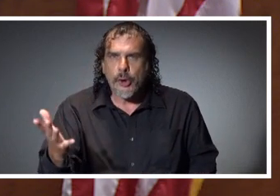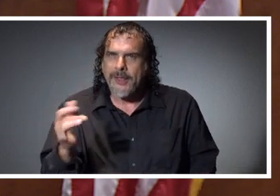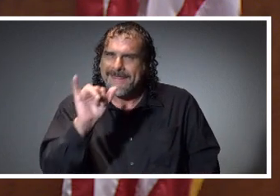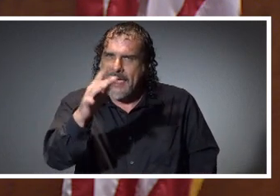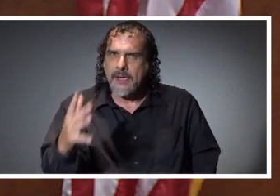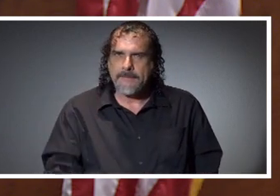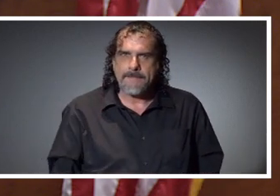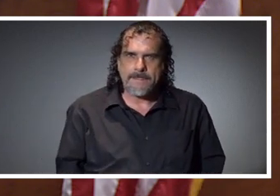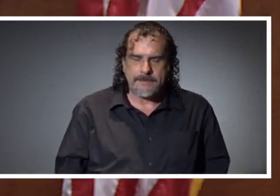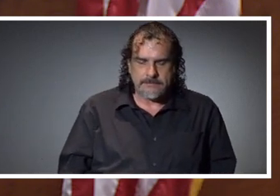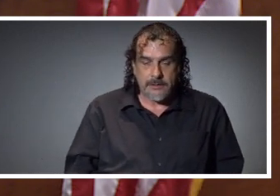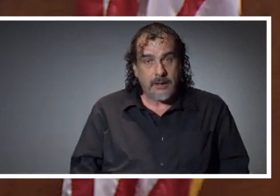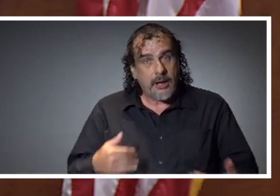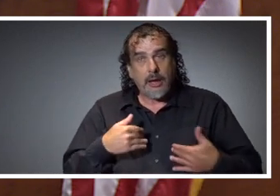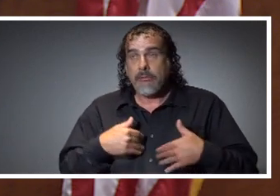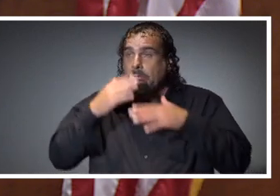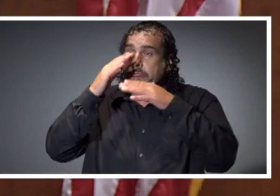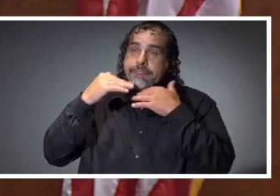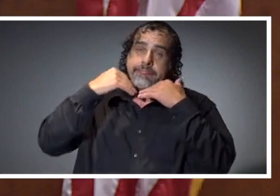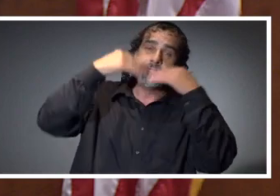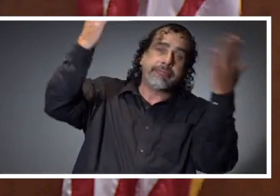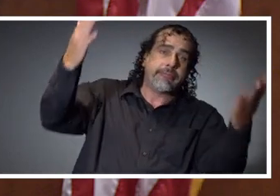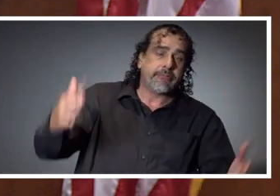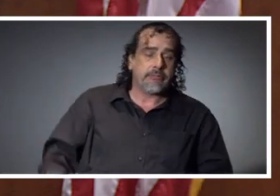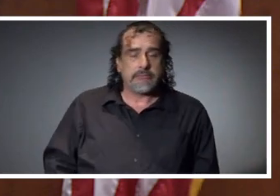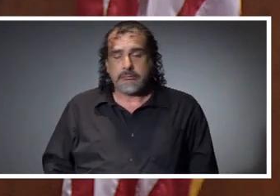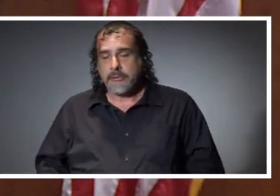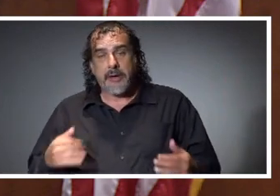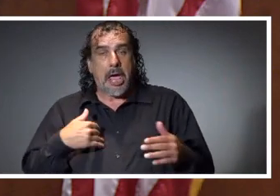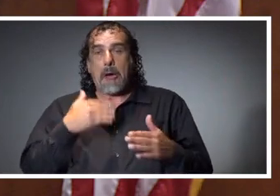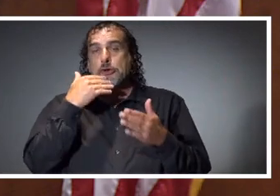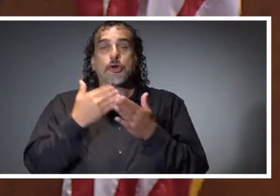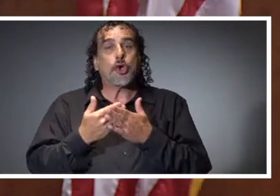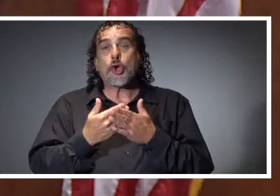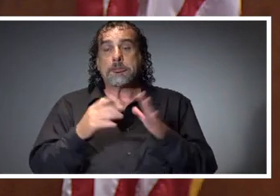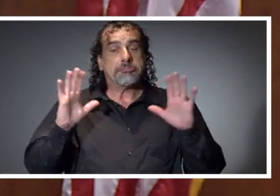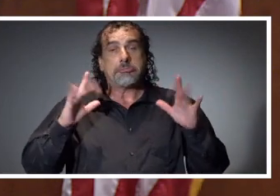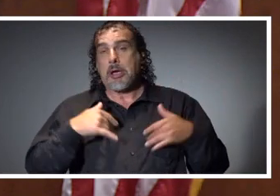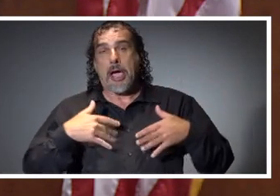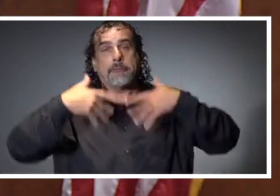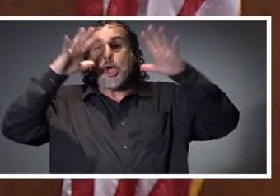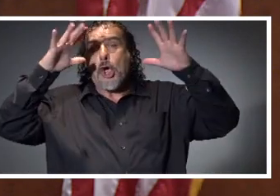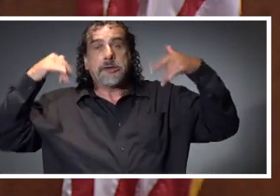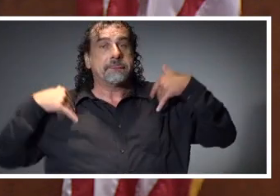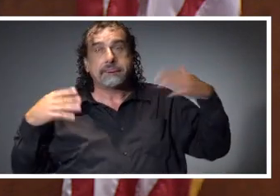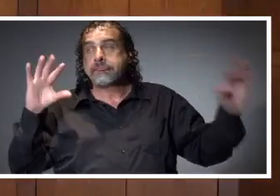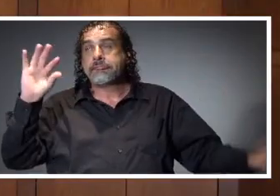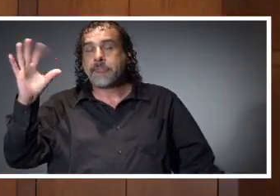that. If we let up our guard and we just say, okay, all is good, then it's not going to be great.